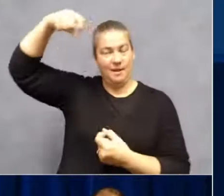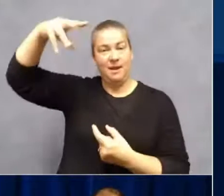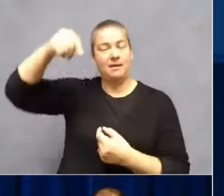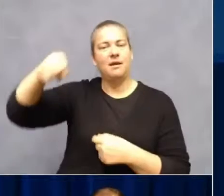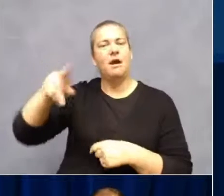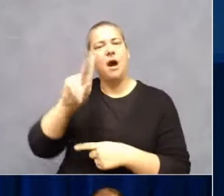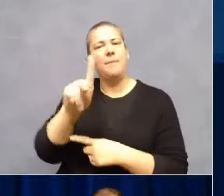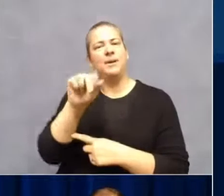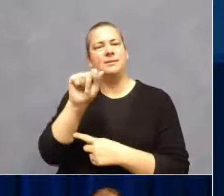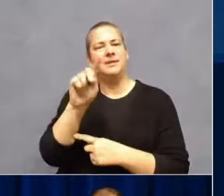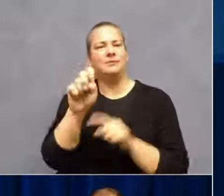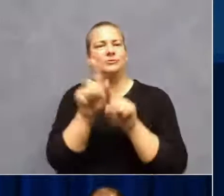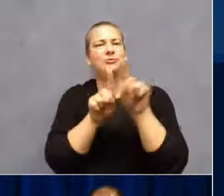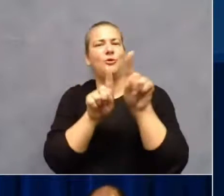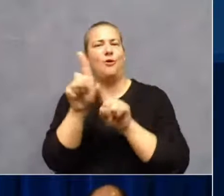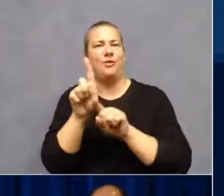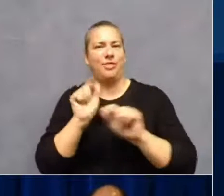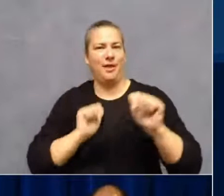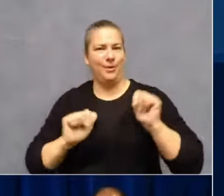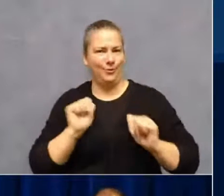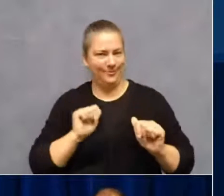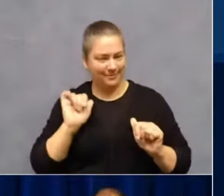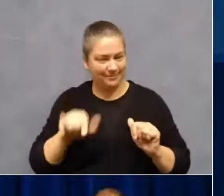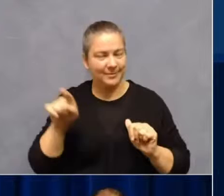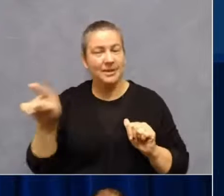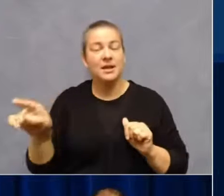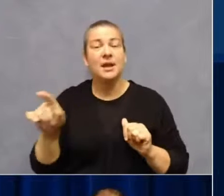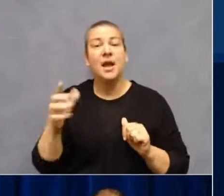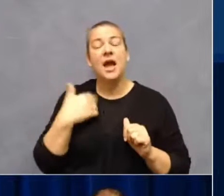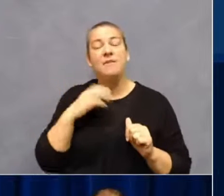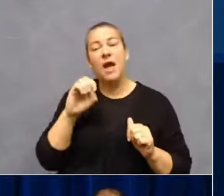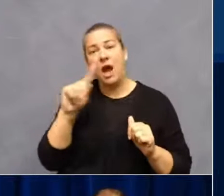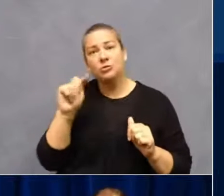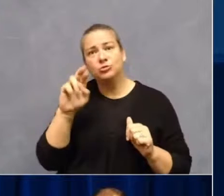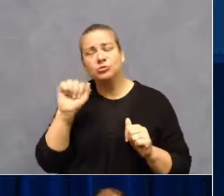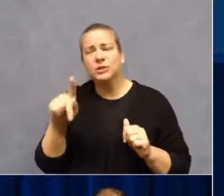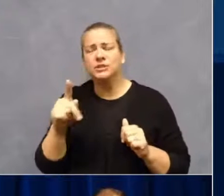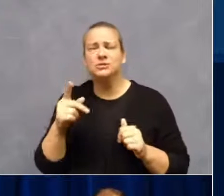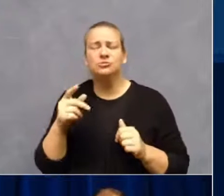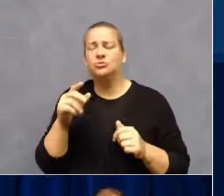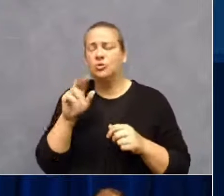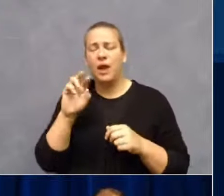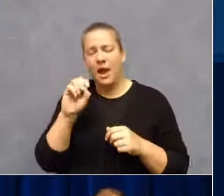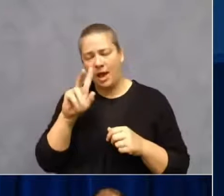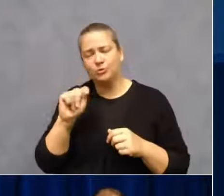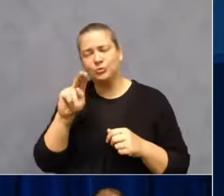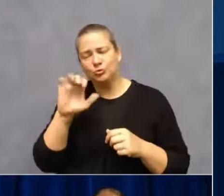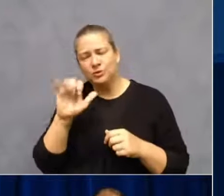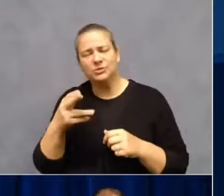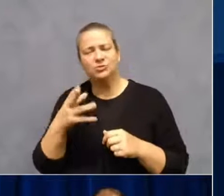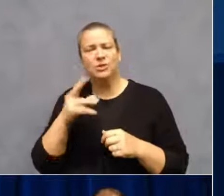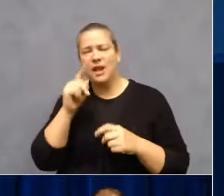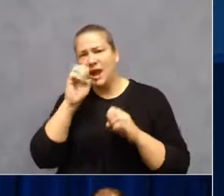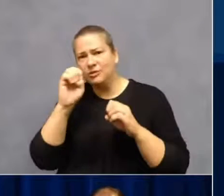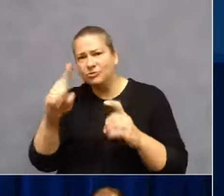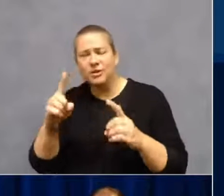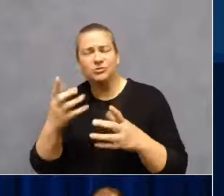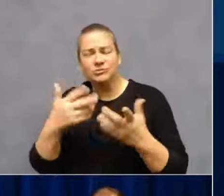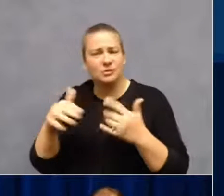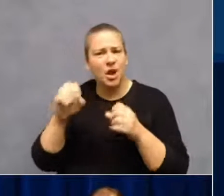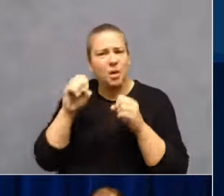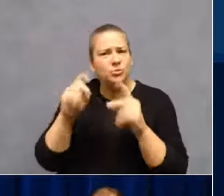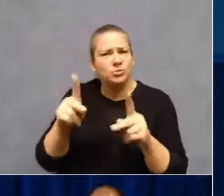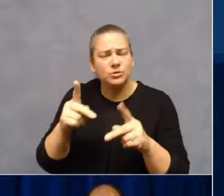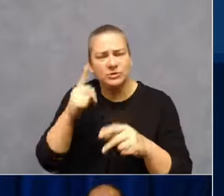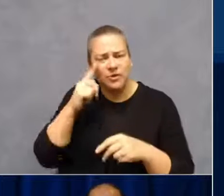which will expand education and outreach opportunities and cement their legacy of graduating qualified